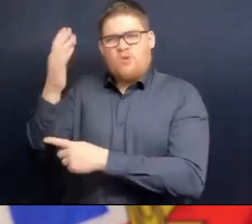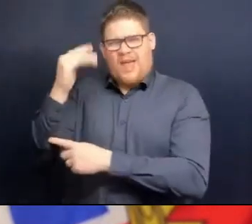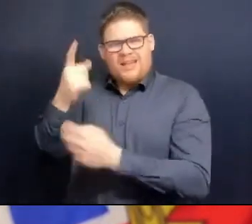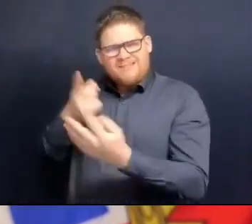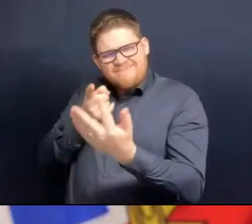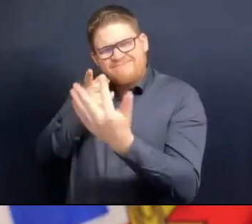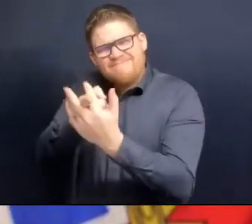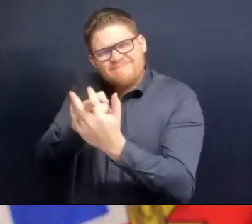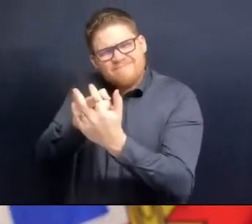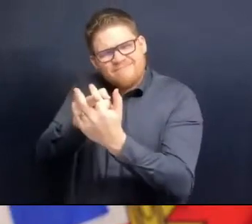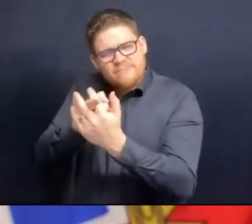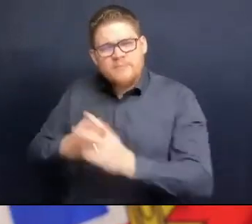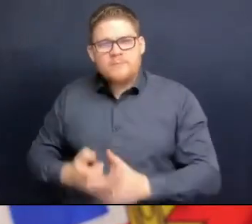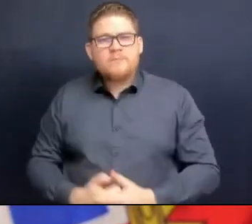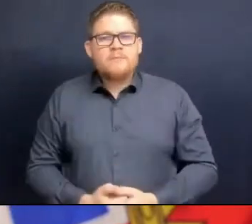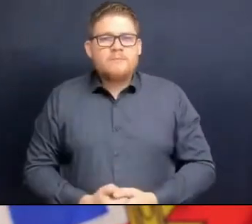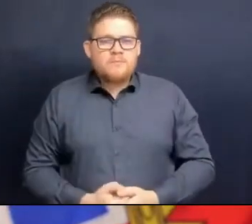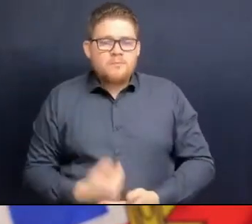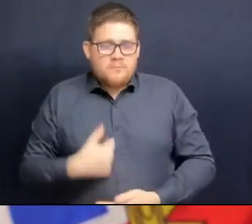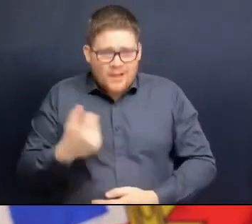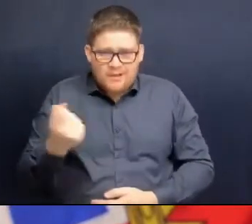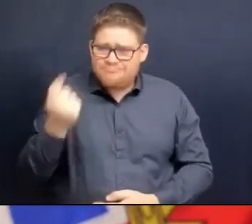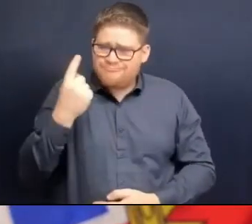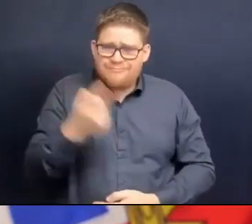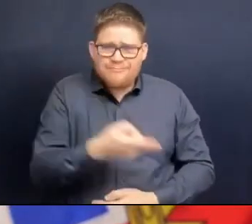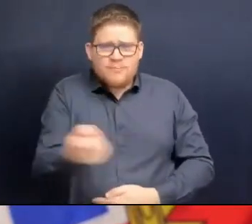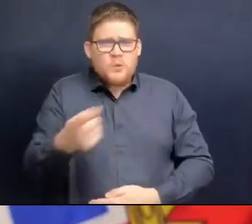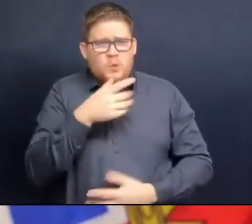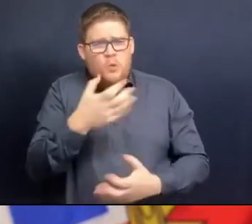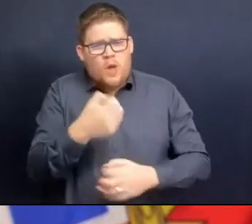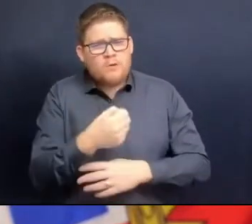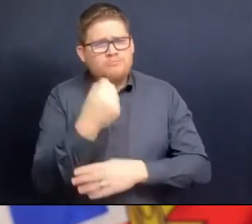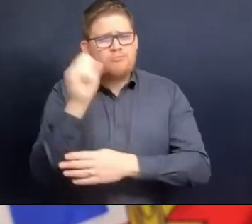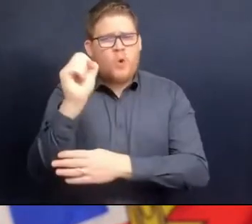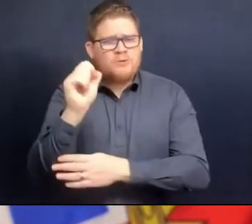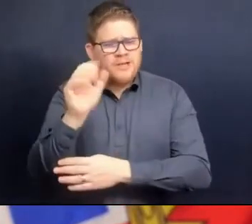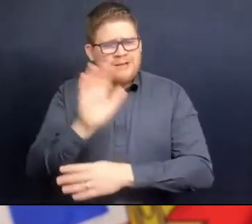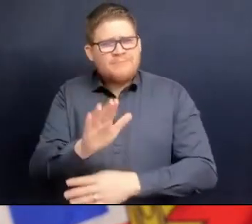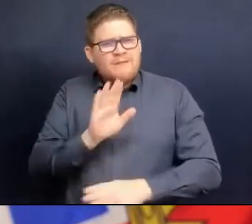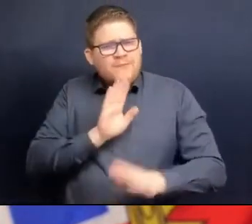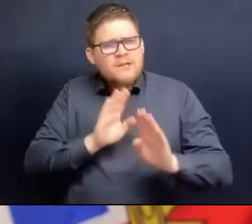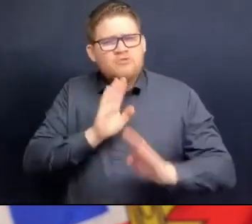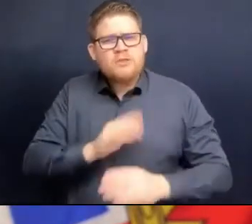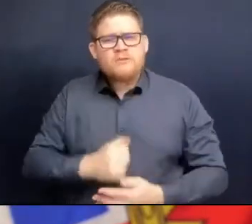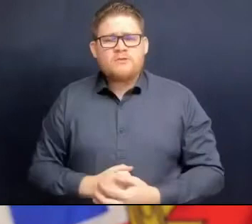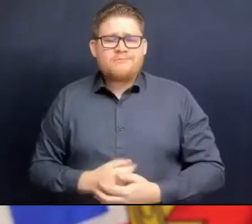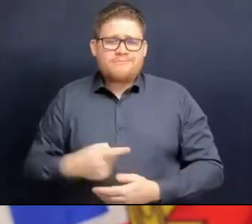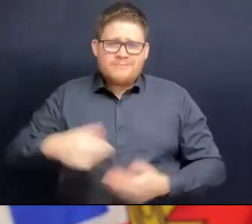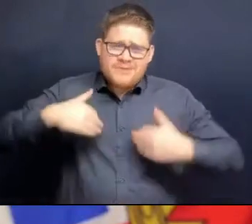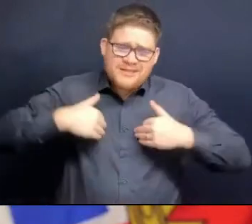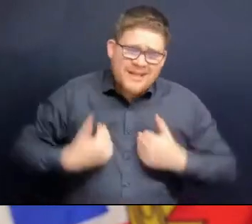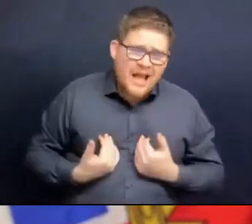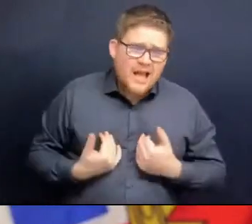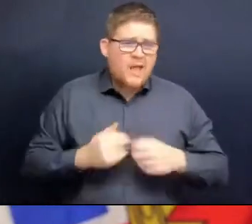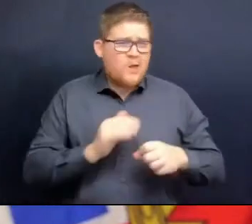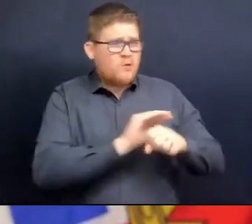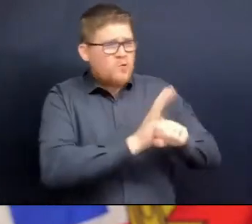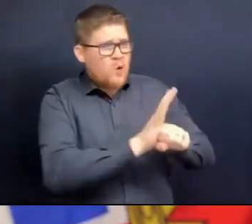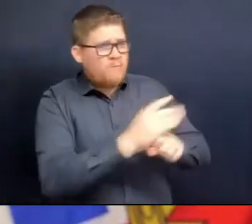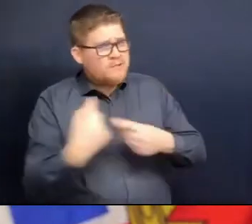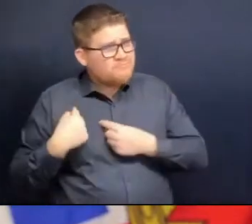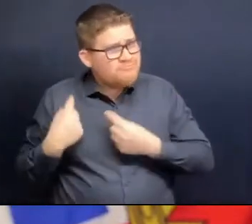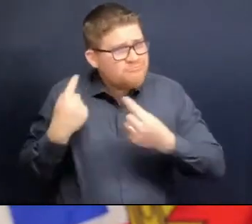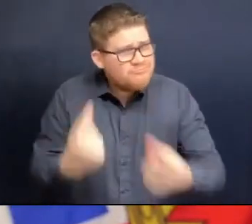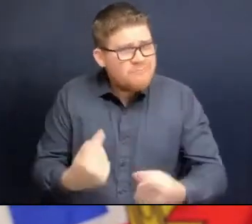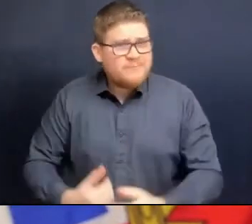do that. It can be frustrating. It's tiring. It's hard to go through this. But really what